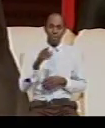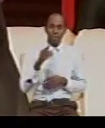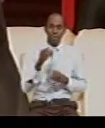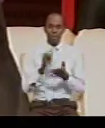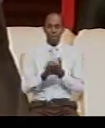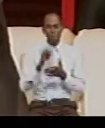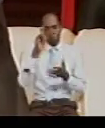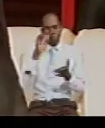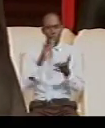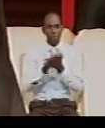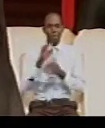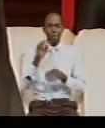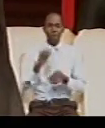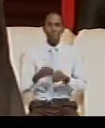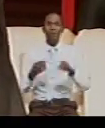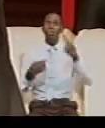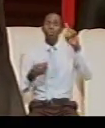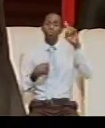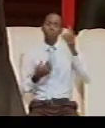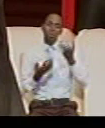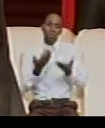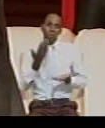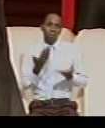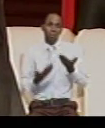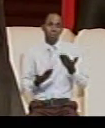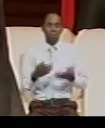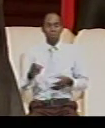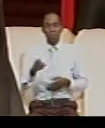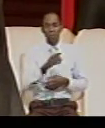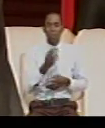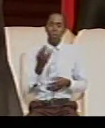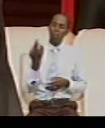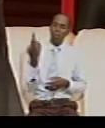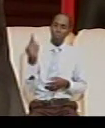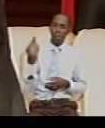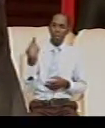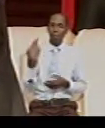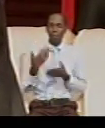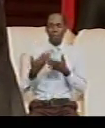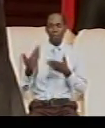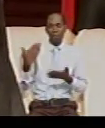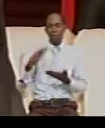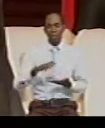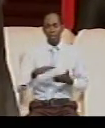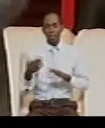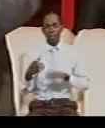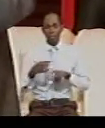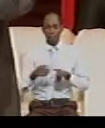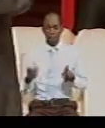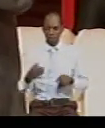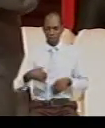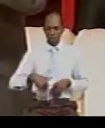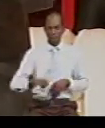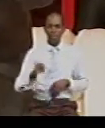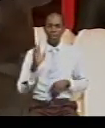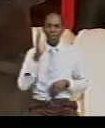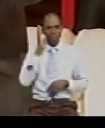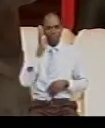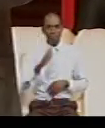me, though he were dead, yet he shall live. He